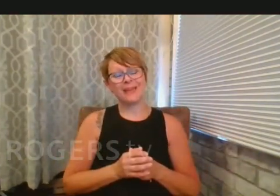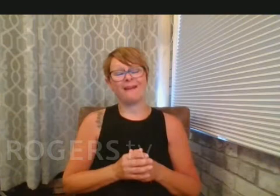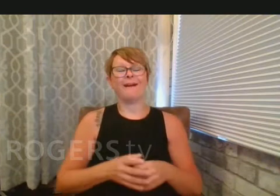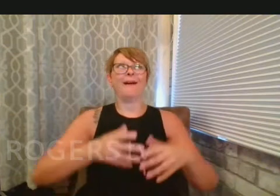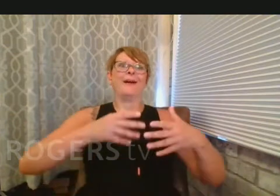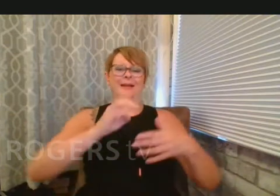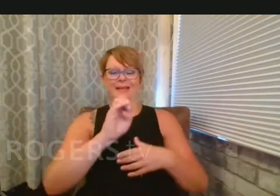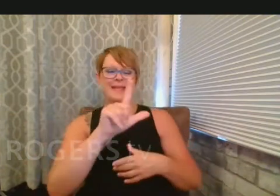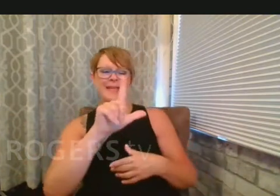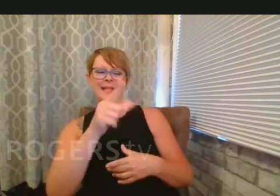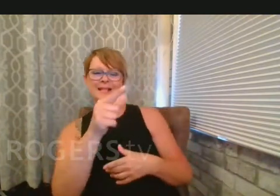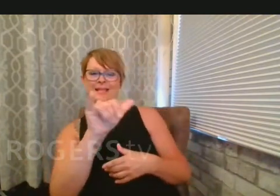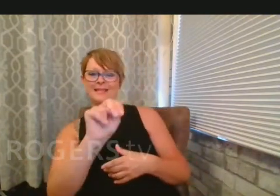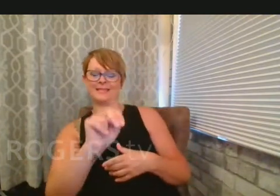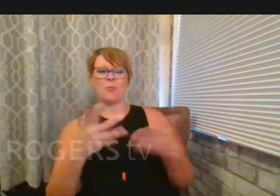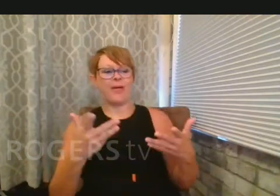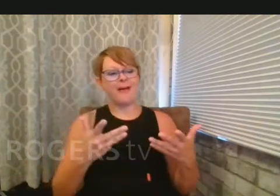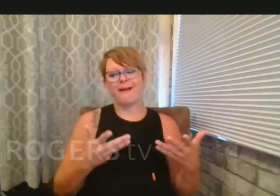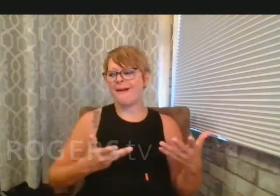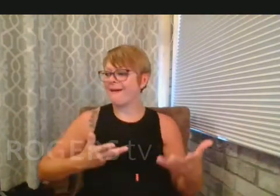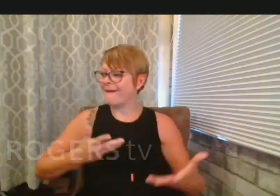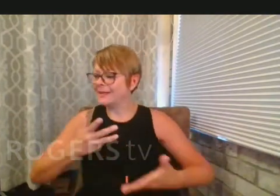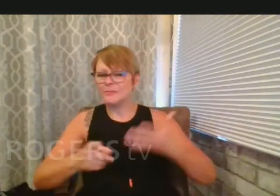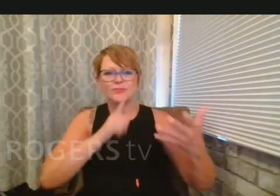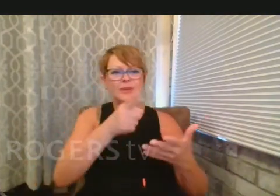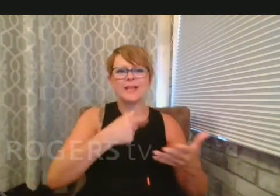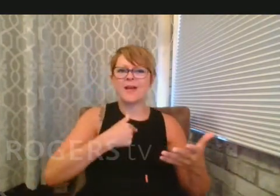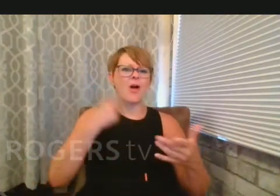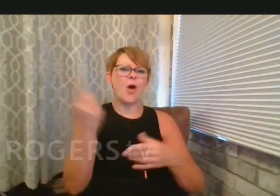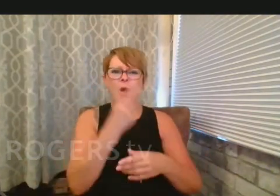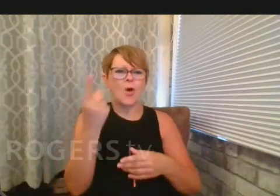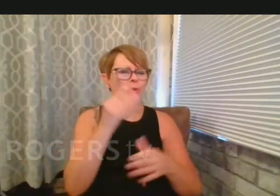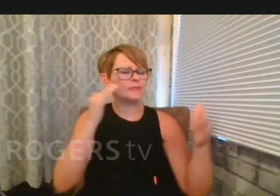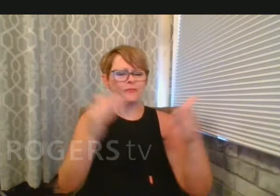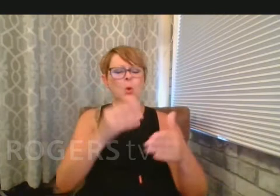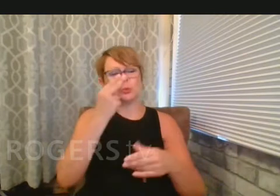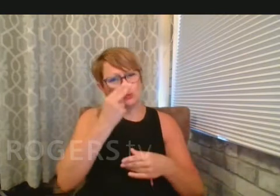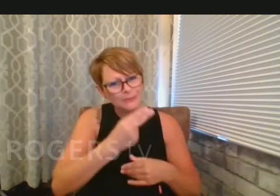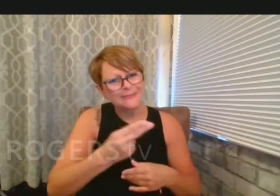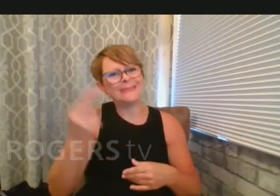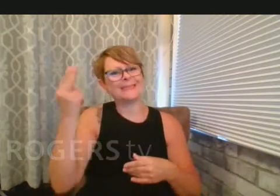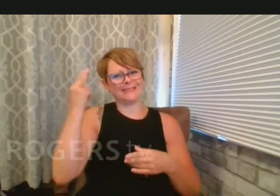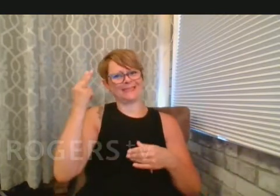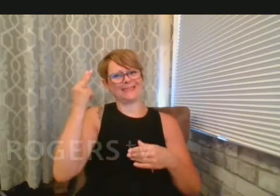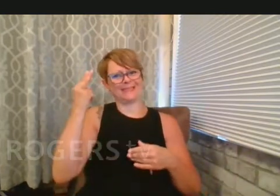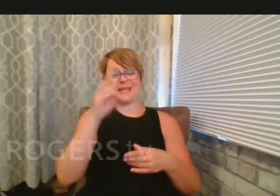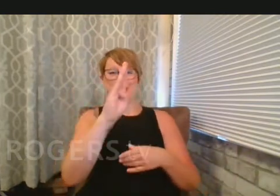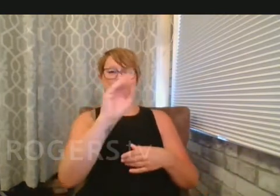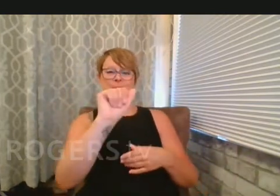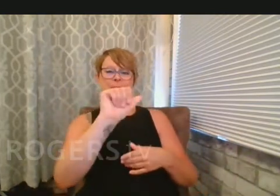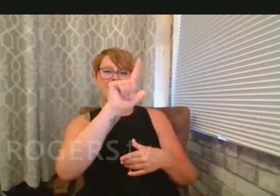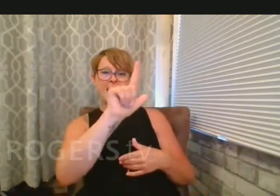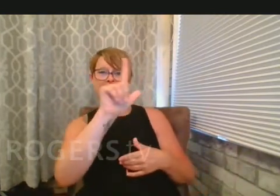back to the uniqueness aspect of it all, a Balkan experience consists of